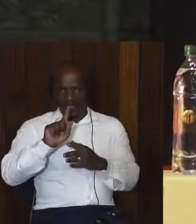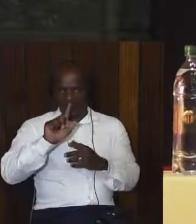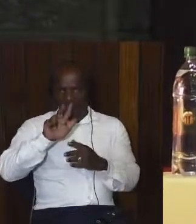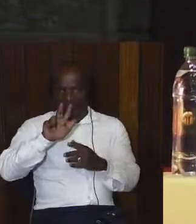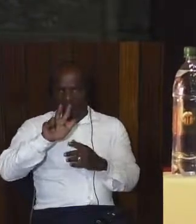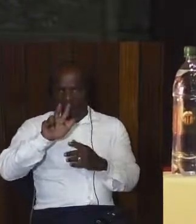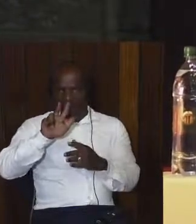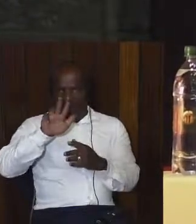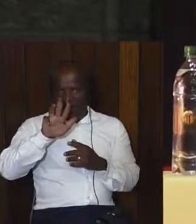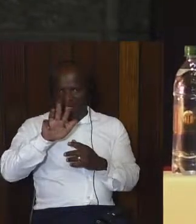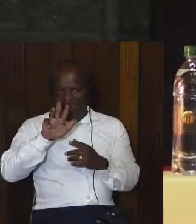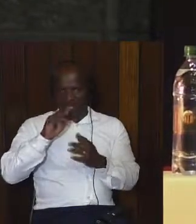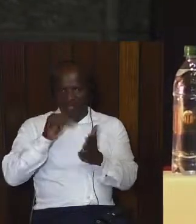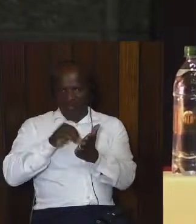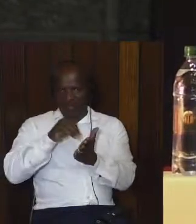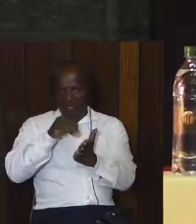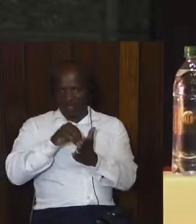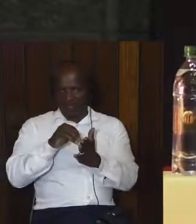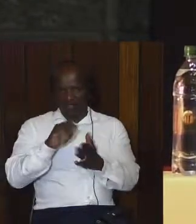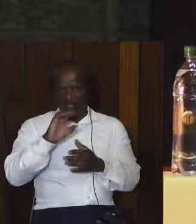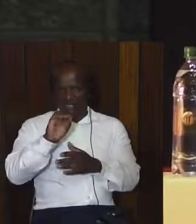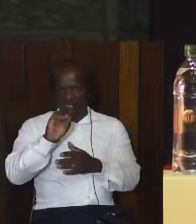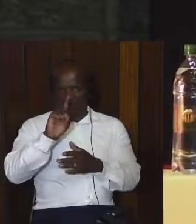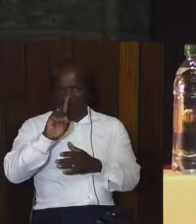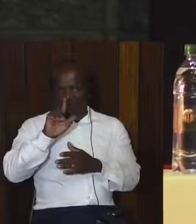789 million,